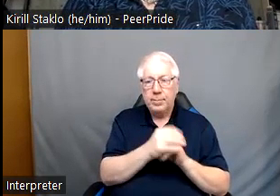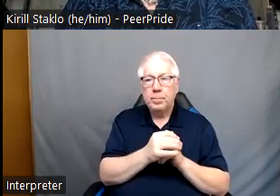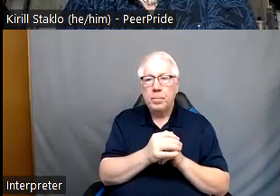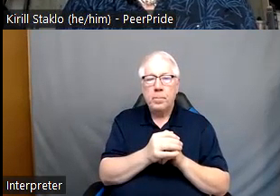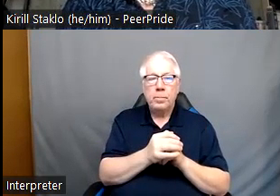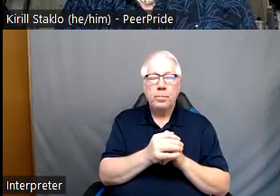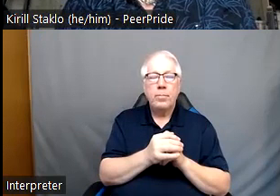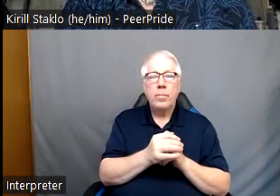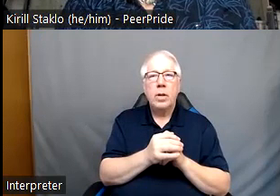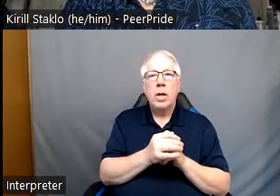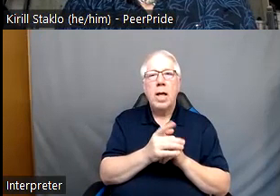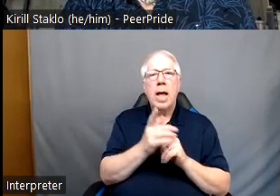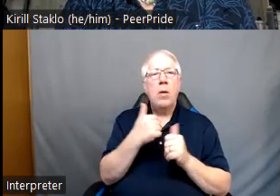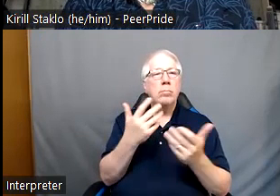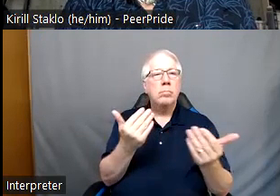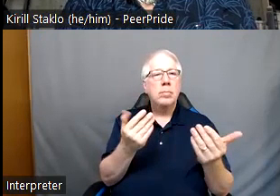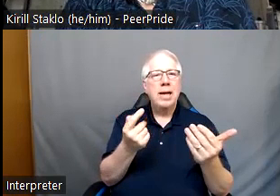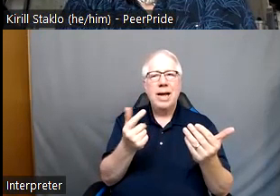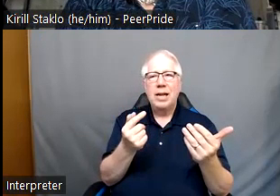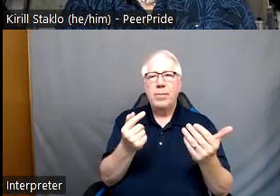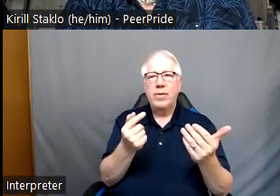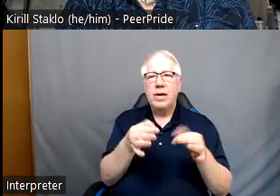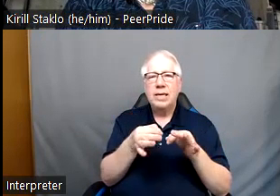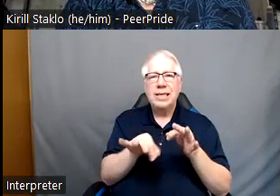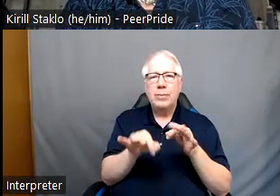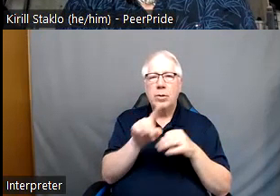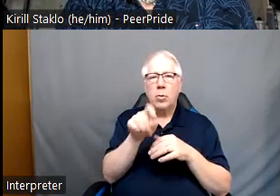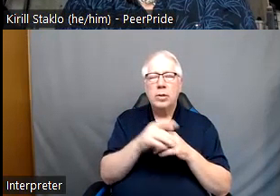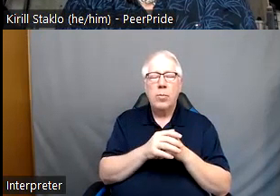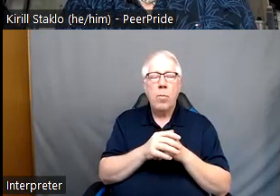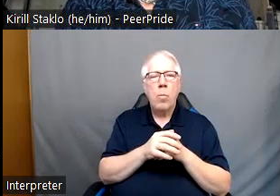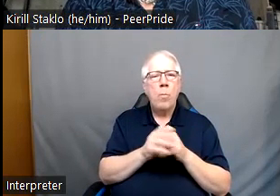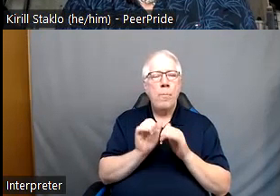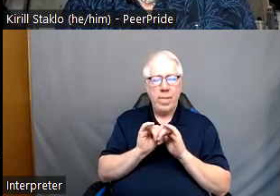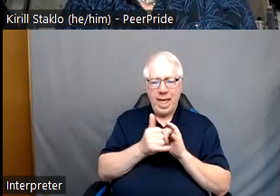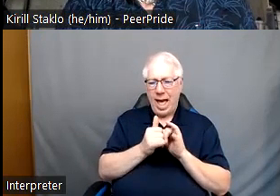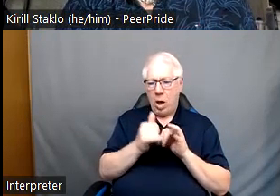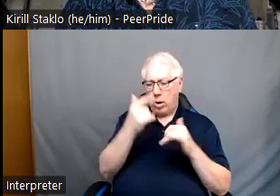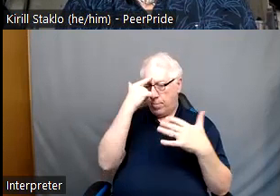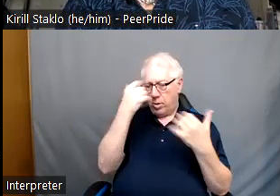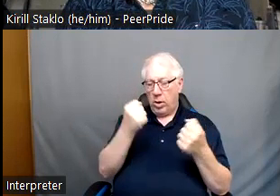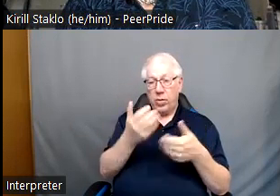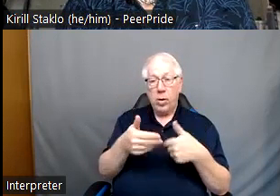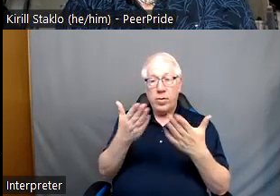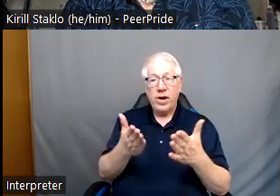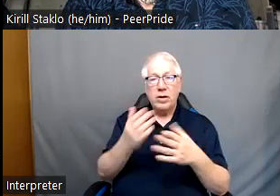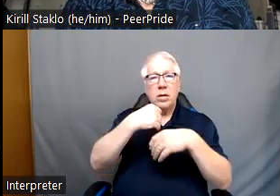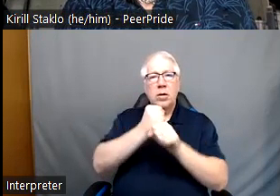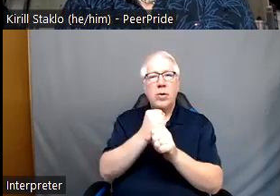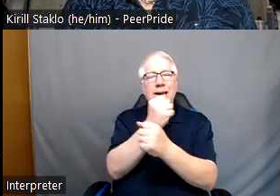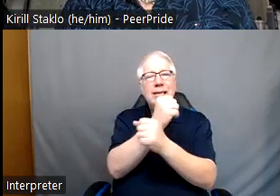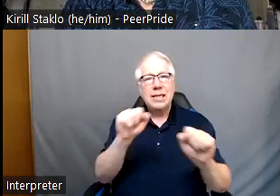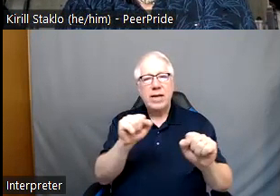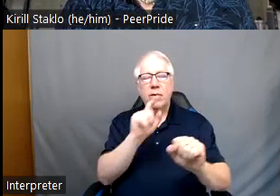I wanted to go for some, it's a little bit of a simpler question, but how can mental health providers create a safe and